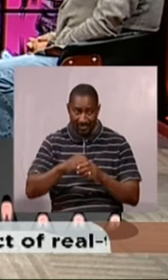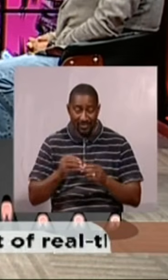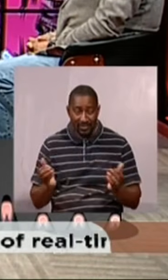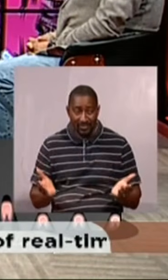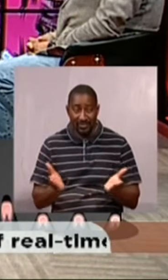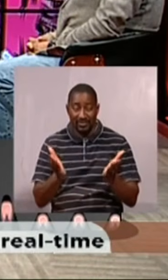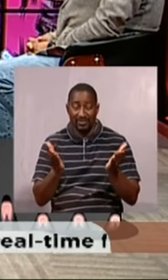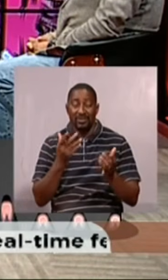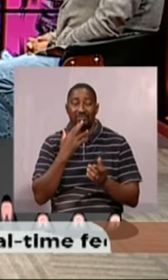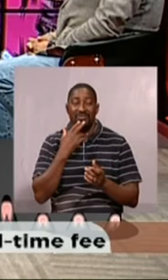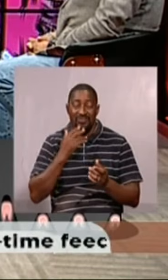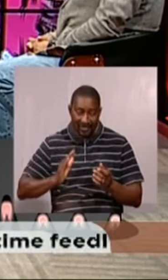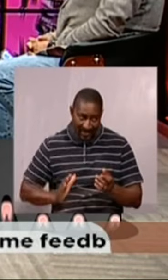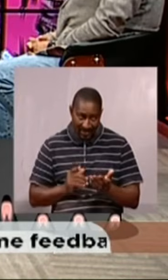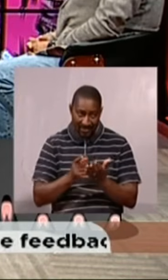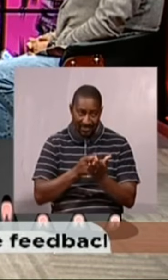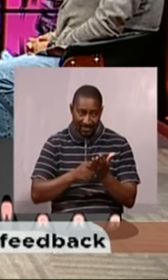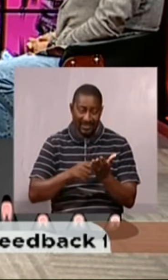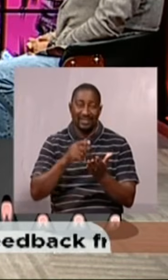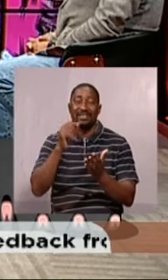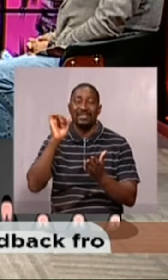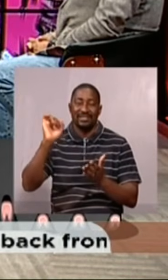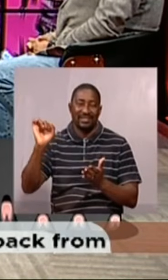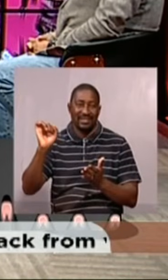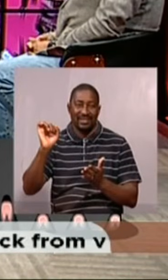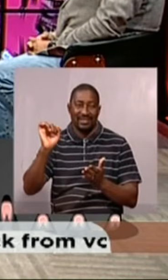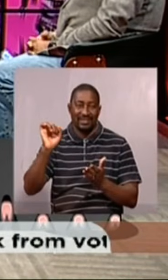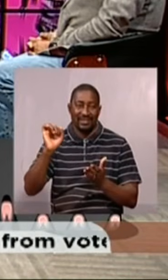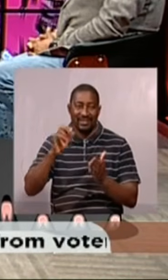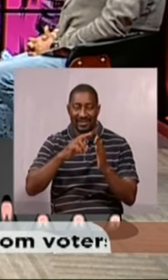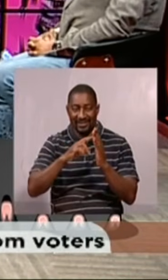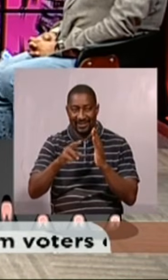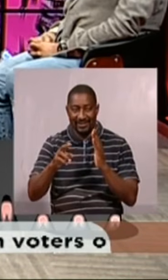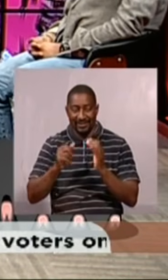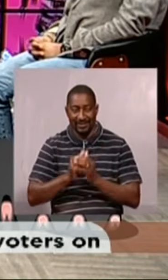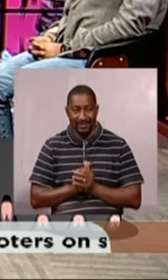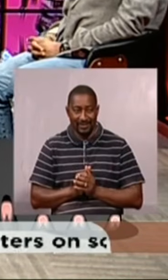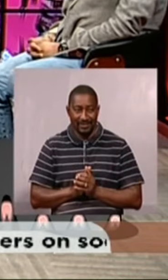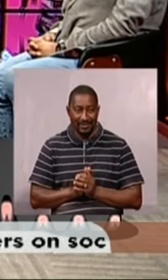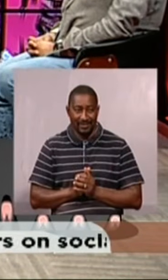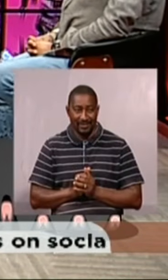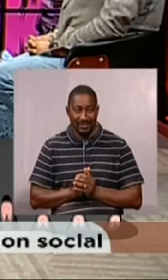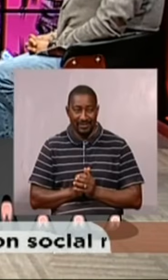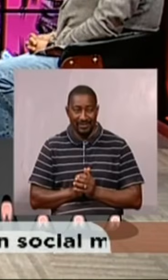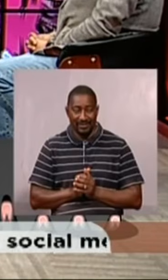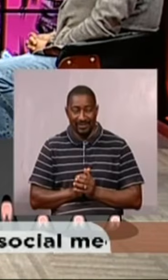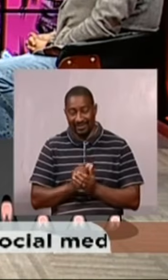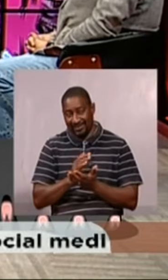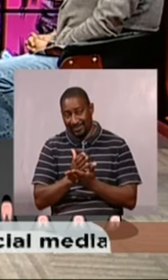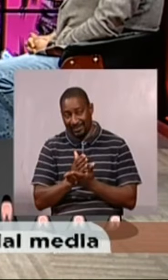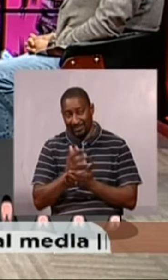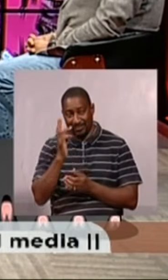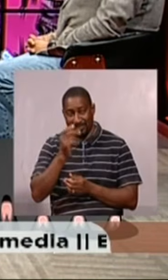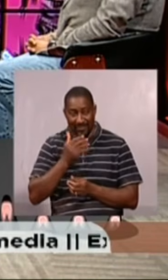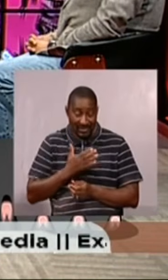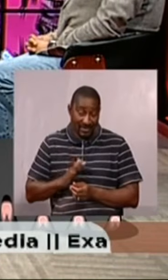and who they want to vote for, and it's their right. But there's this level of, the stereotype. I can't be seen with such colors, otherwise I